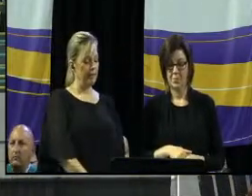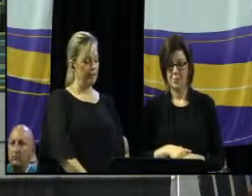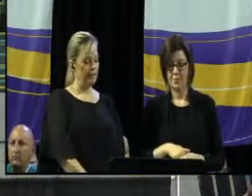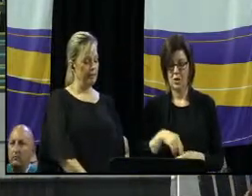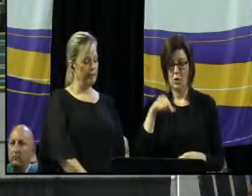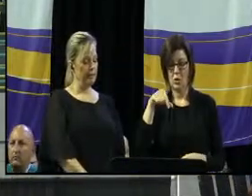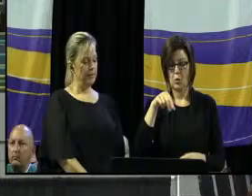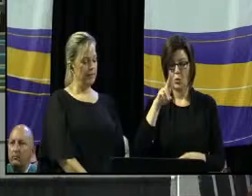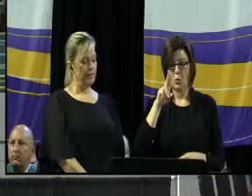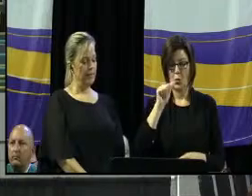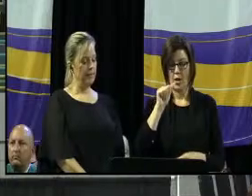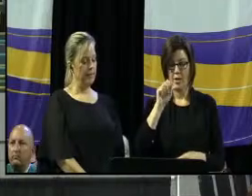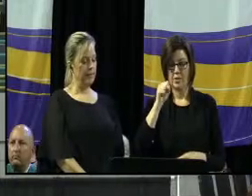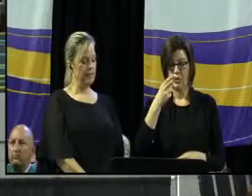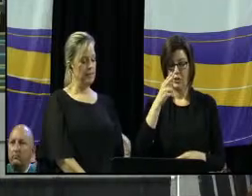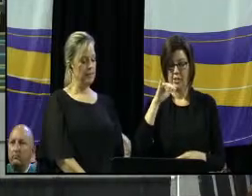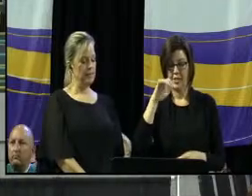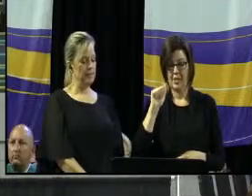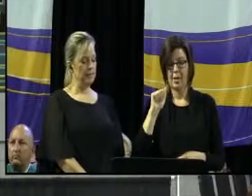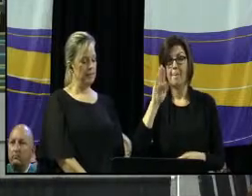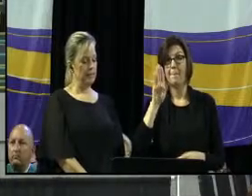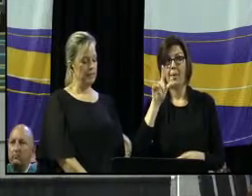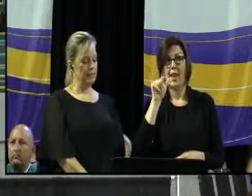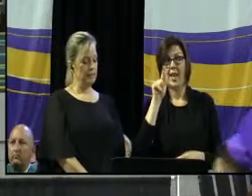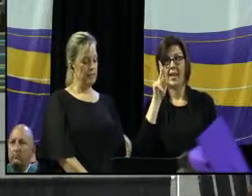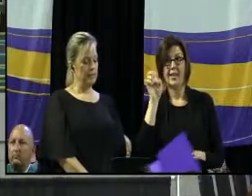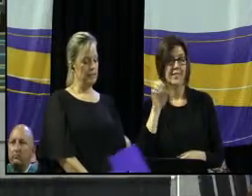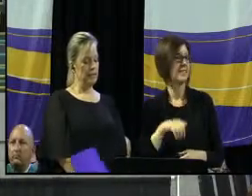Quashia Tasharia Blake.